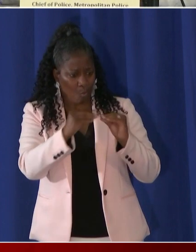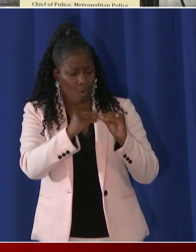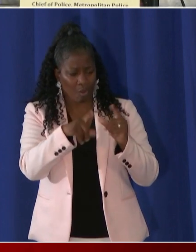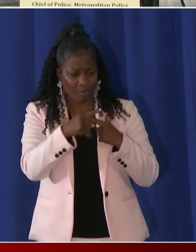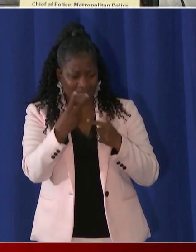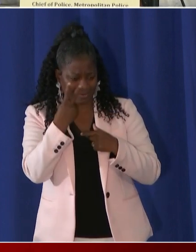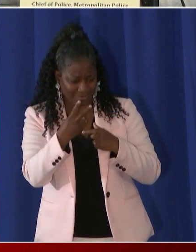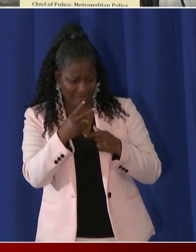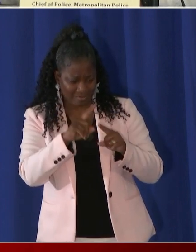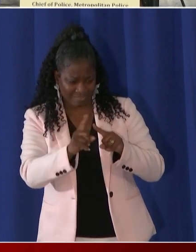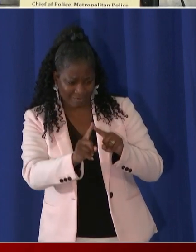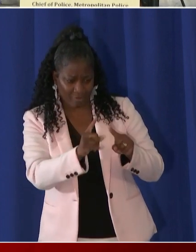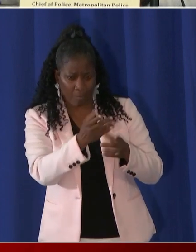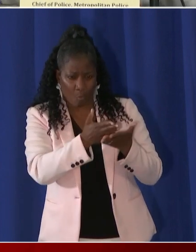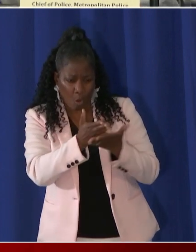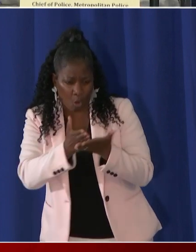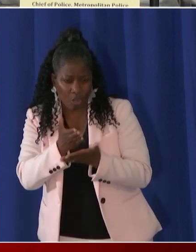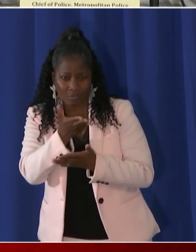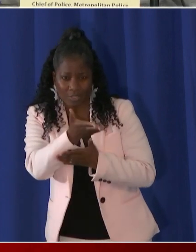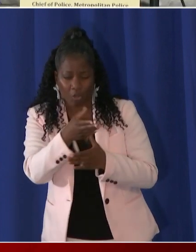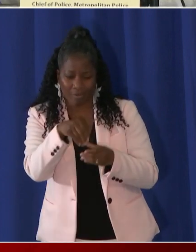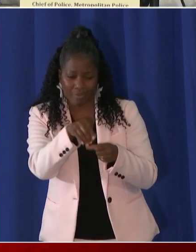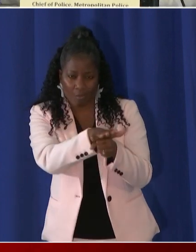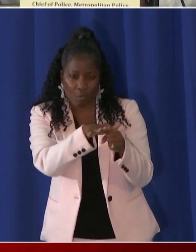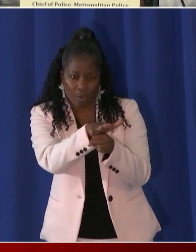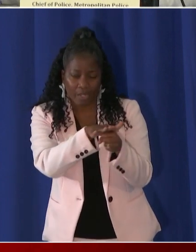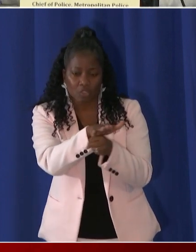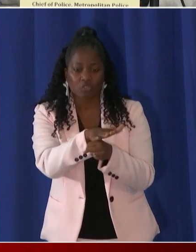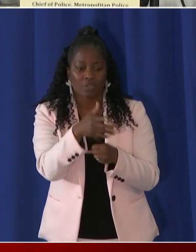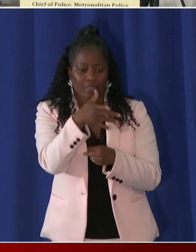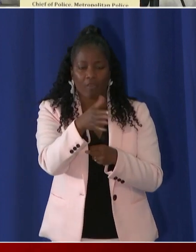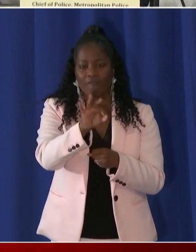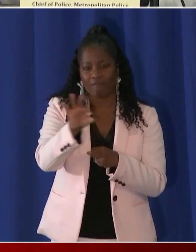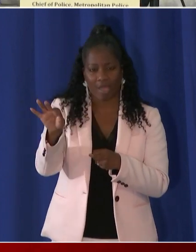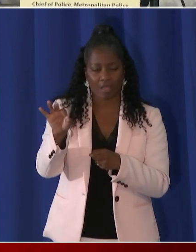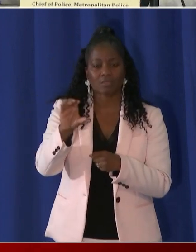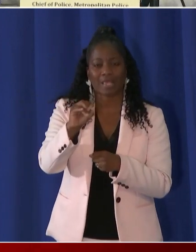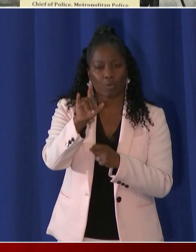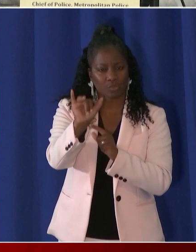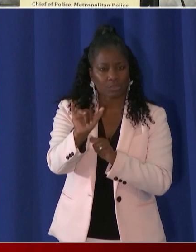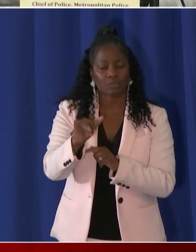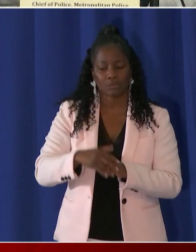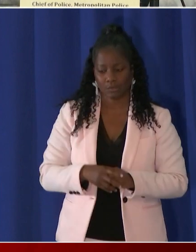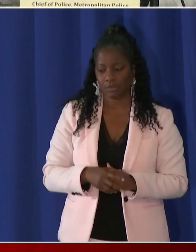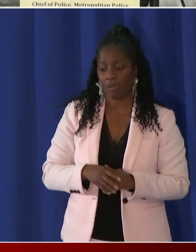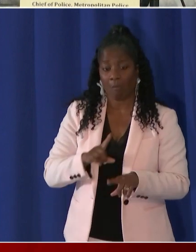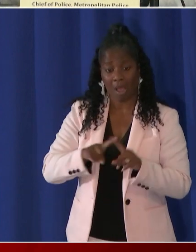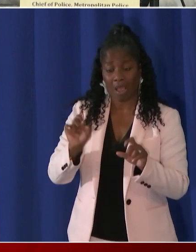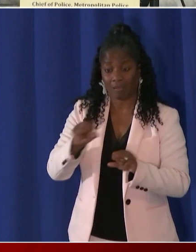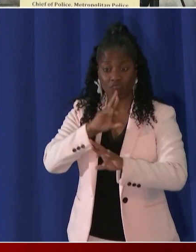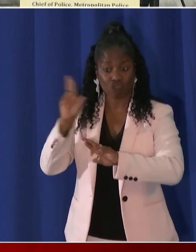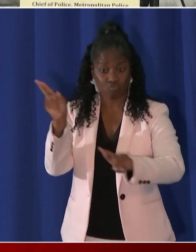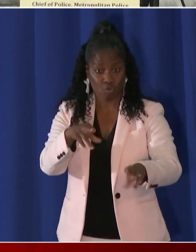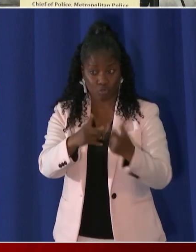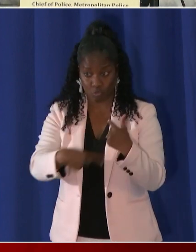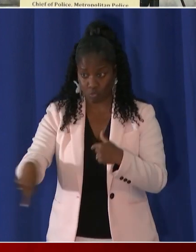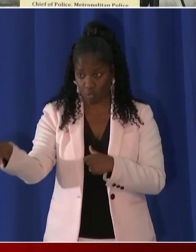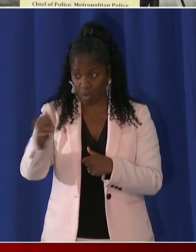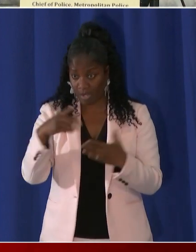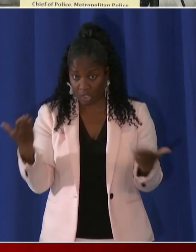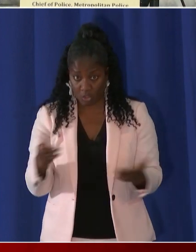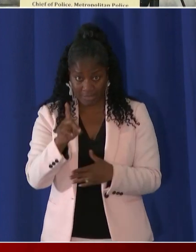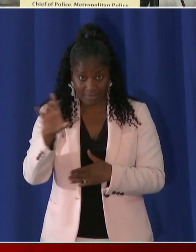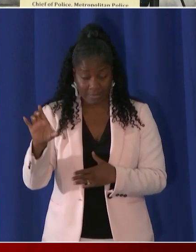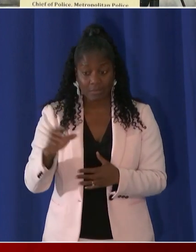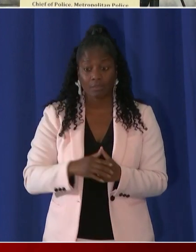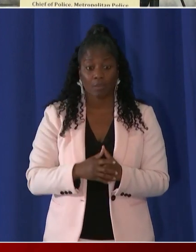of the firearm that was at his location, or at the location in Fairfax County. I can report to you that here in the District of